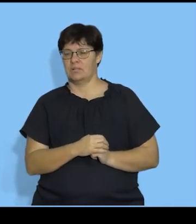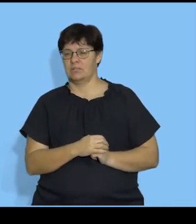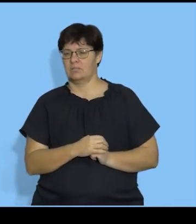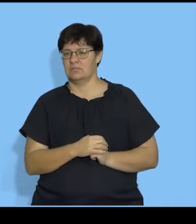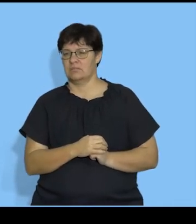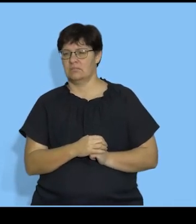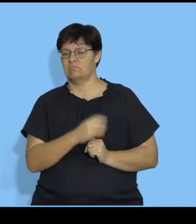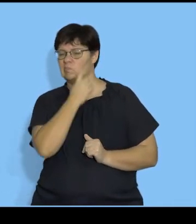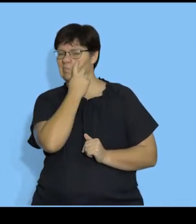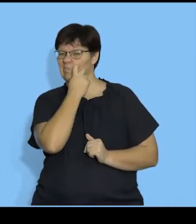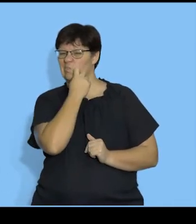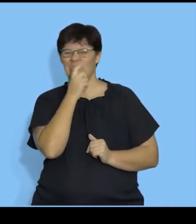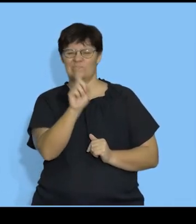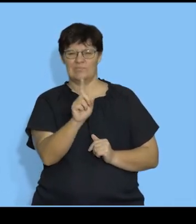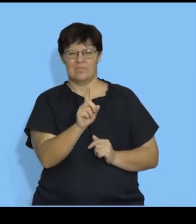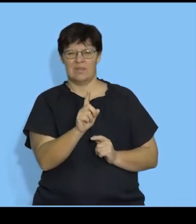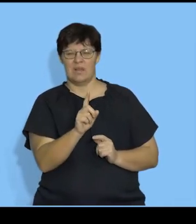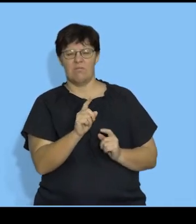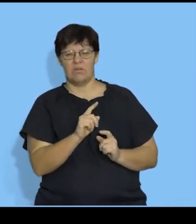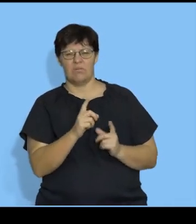let us put it this way, okay?